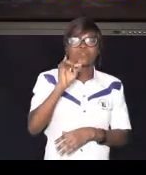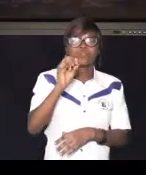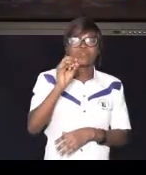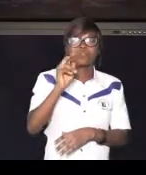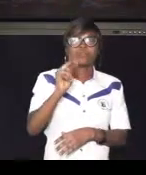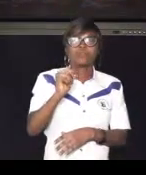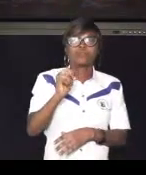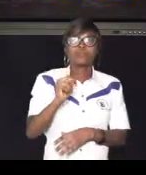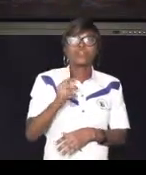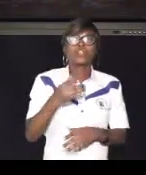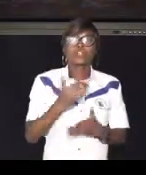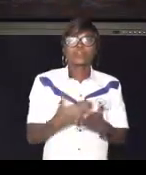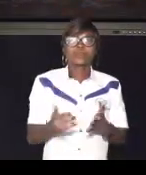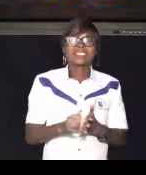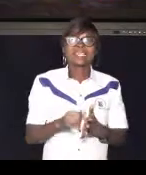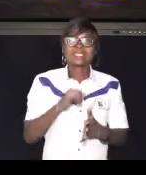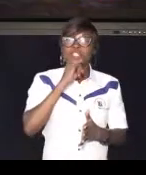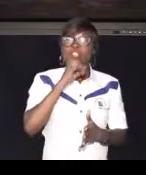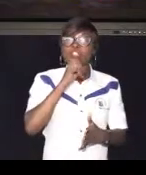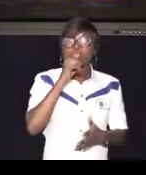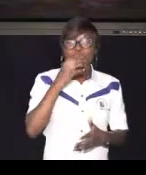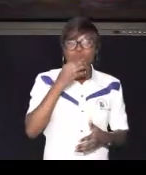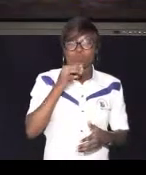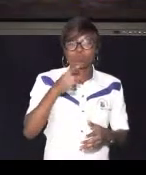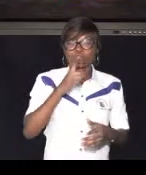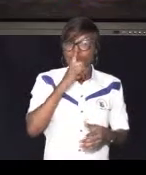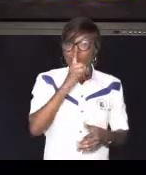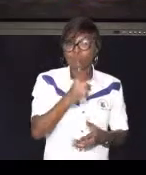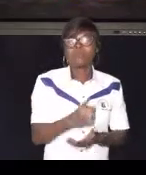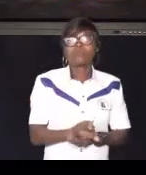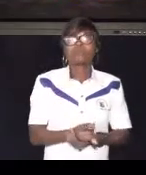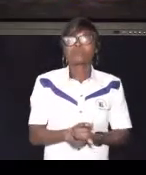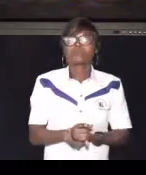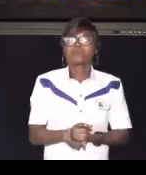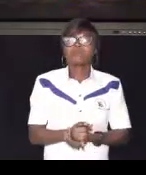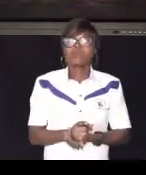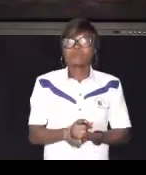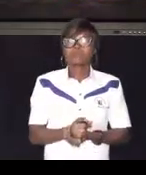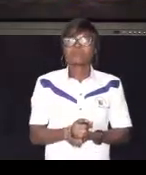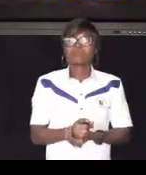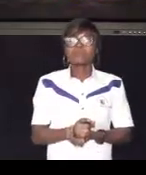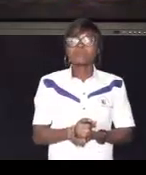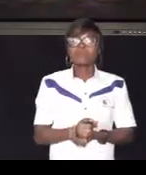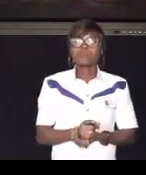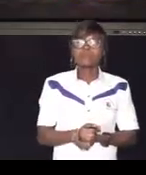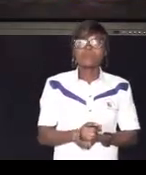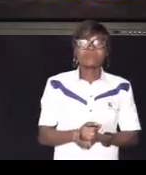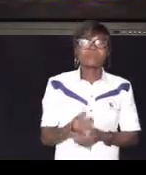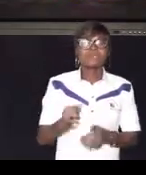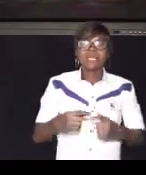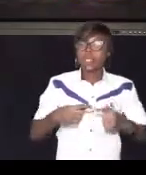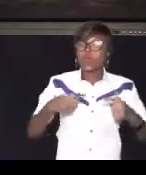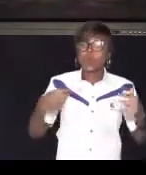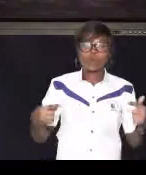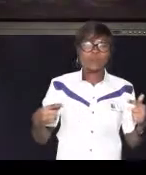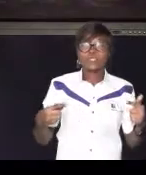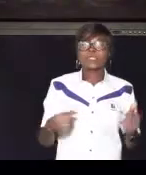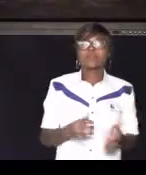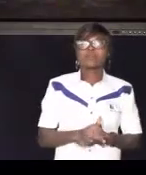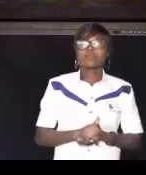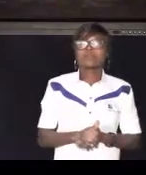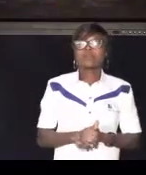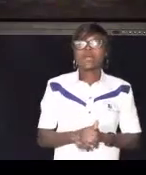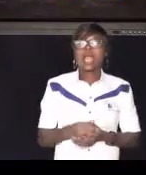So, fact, fiction. That is, fact and fiction, they have